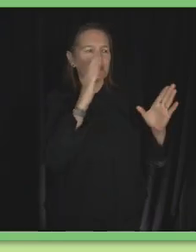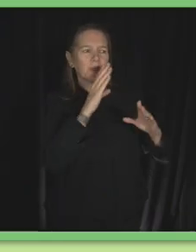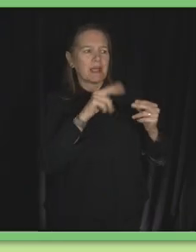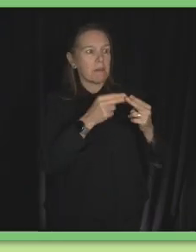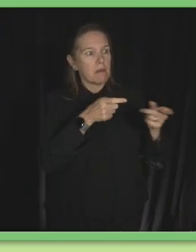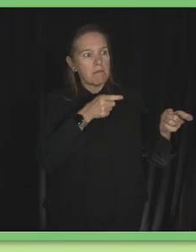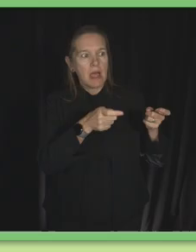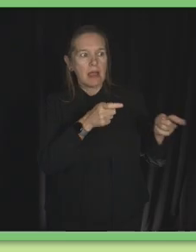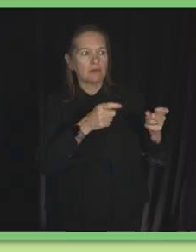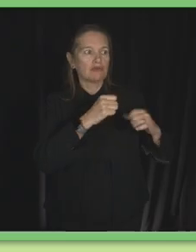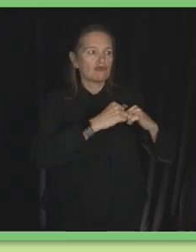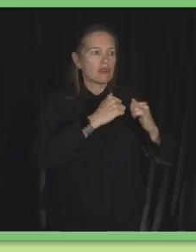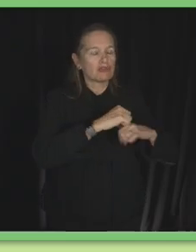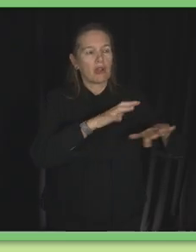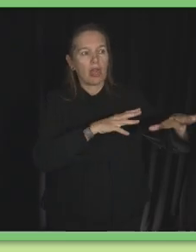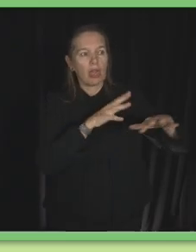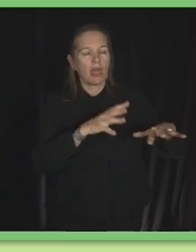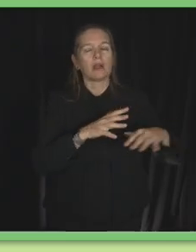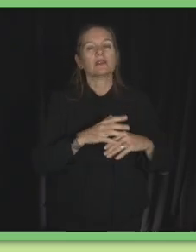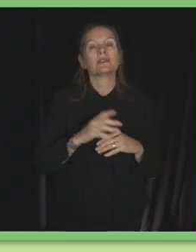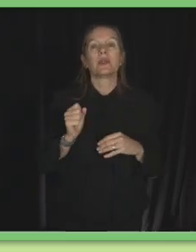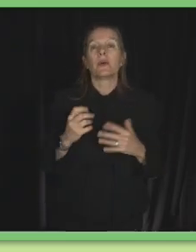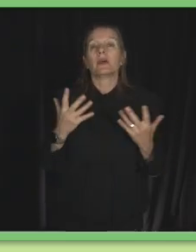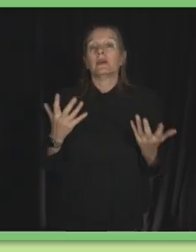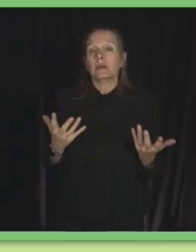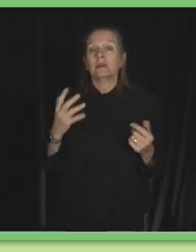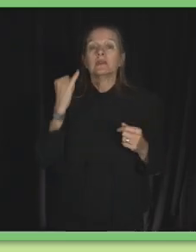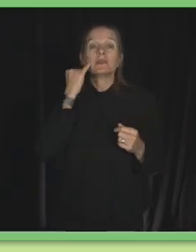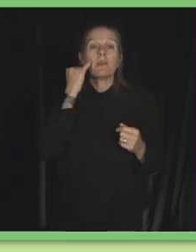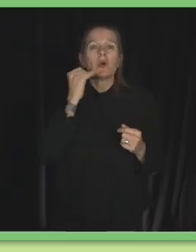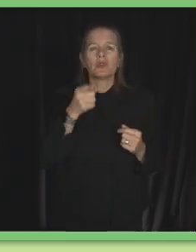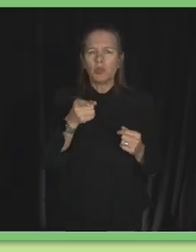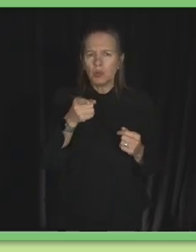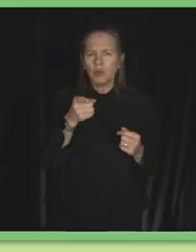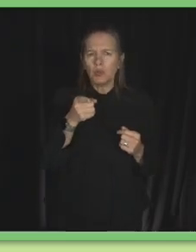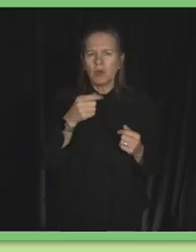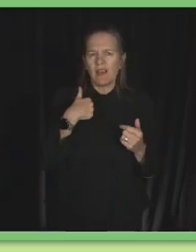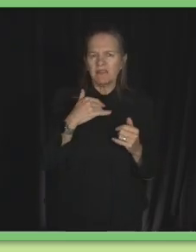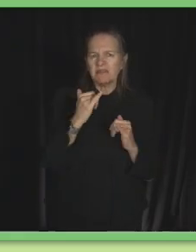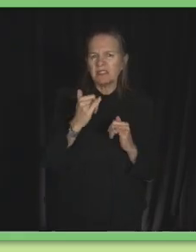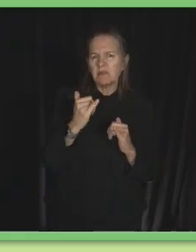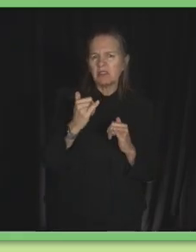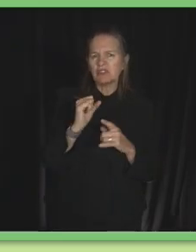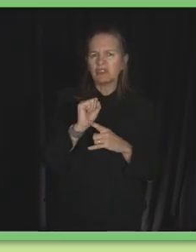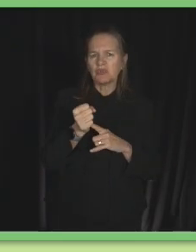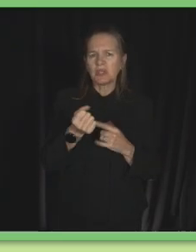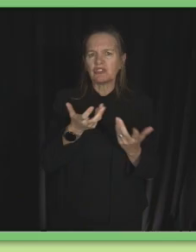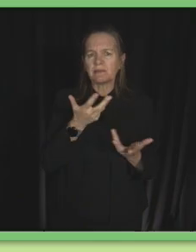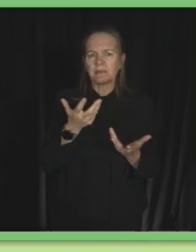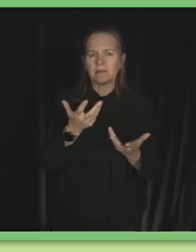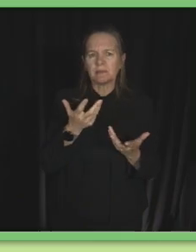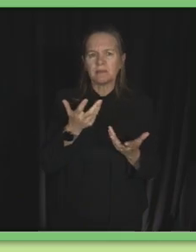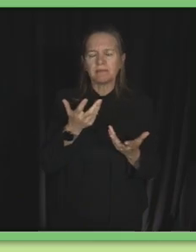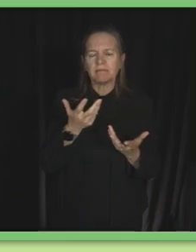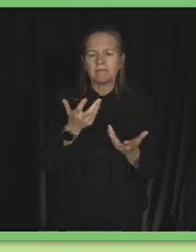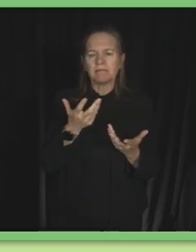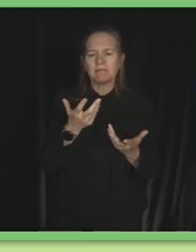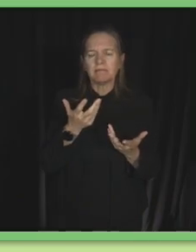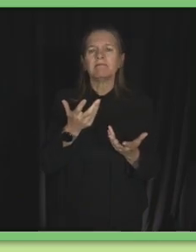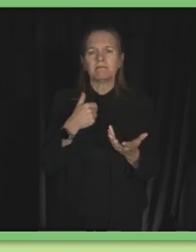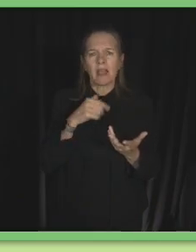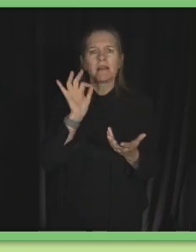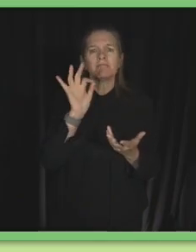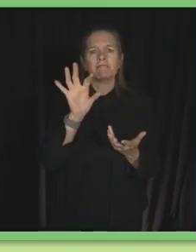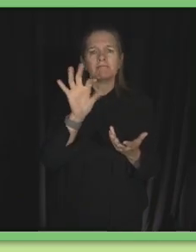infrastructure. So wrapping up, if you find yourself in a similar position, here are some of